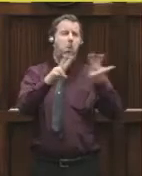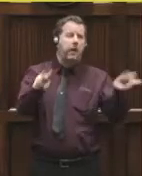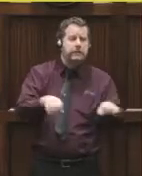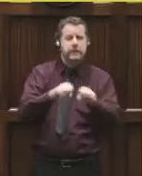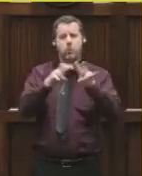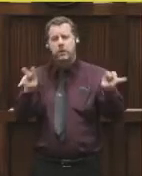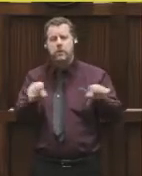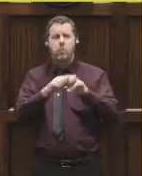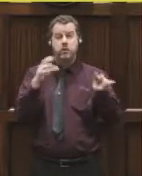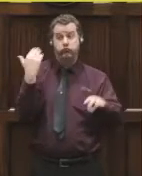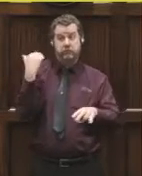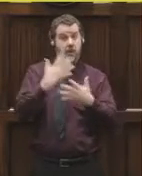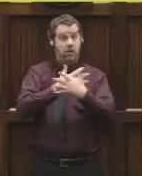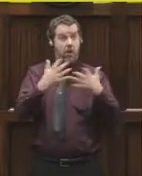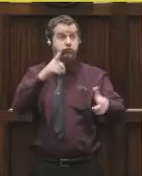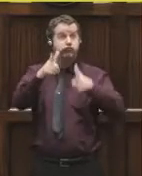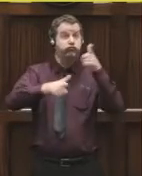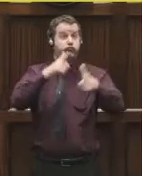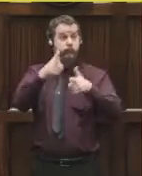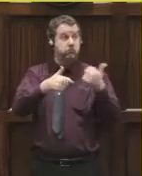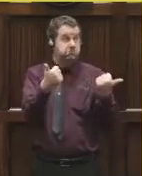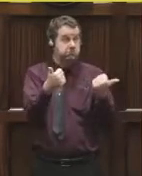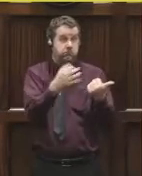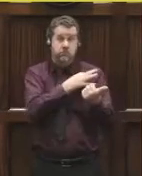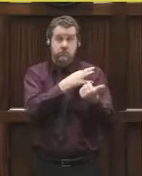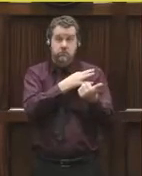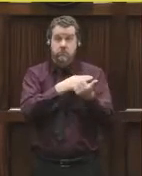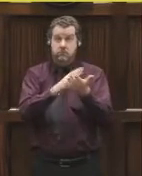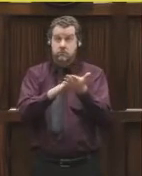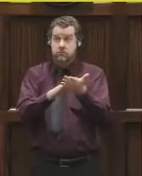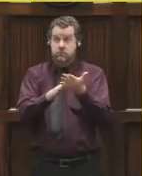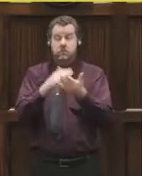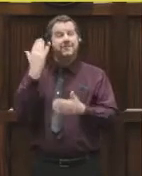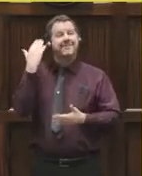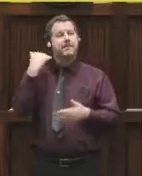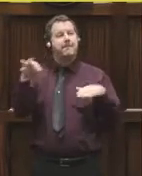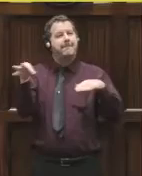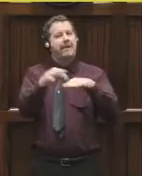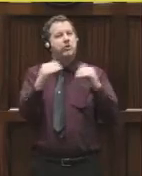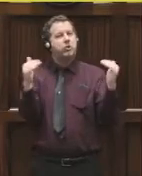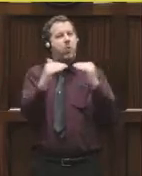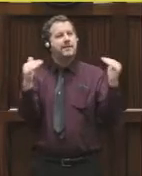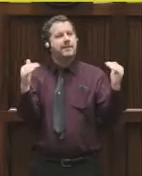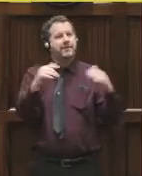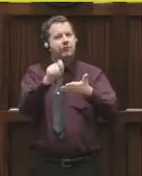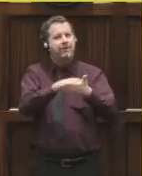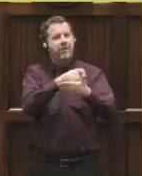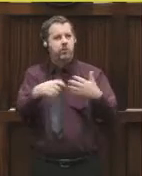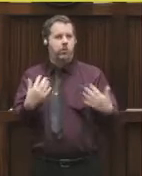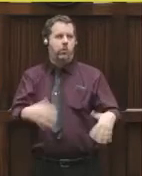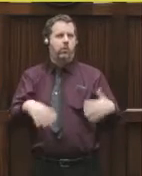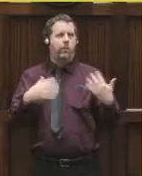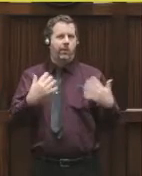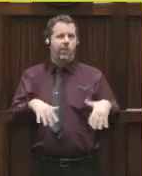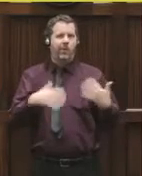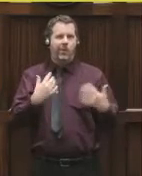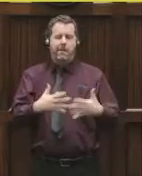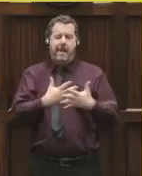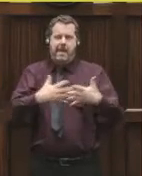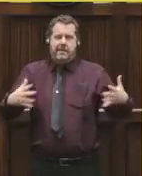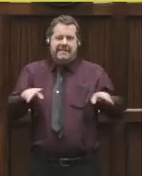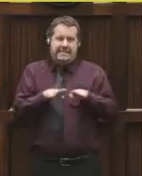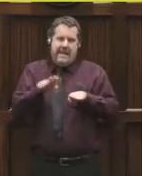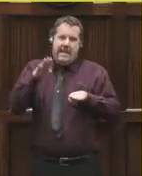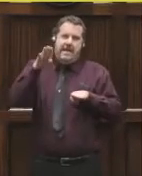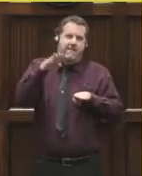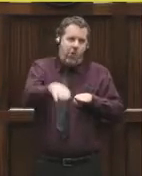very positive development. Obviously, the marriage equality referendum was an enormous step forward for the